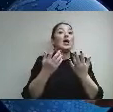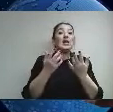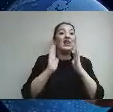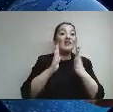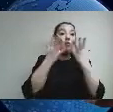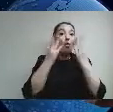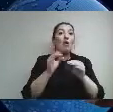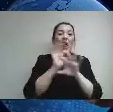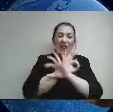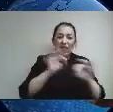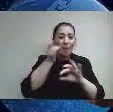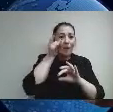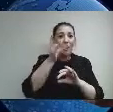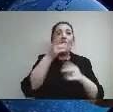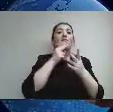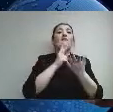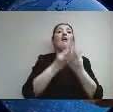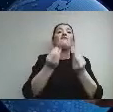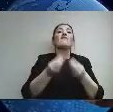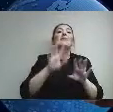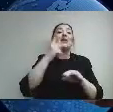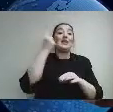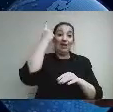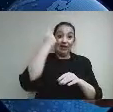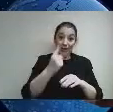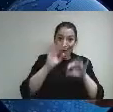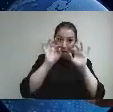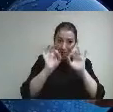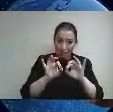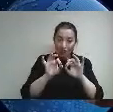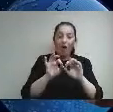And about that issue,